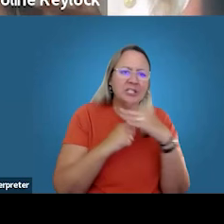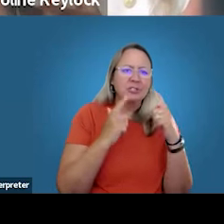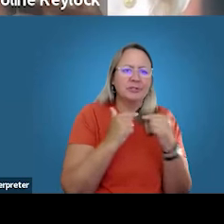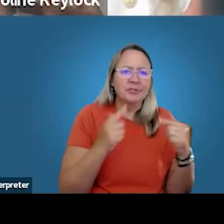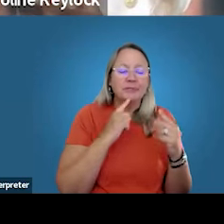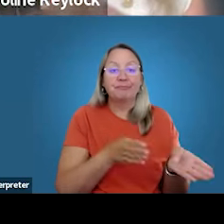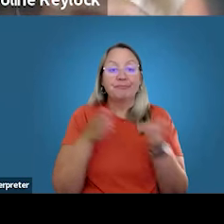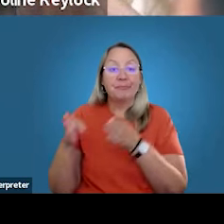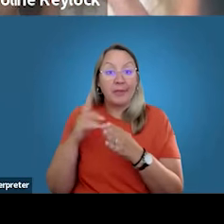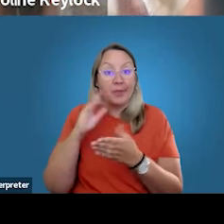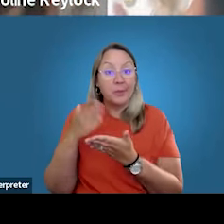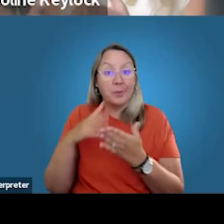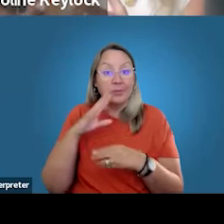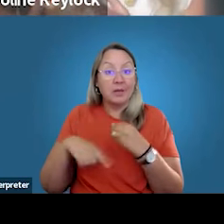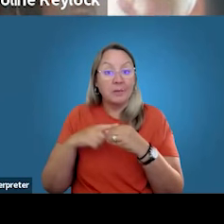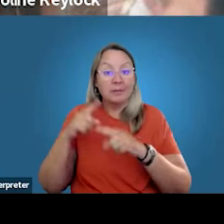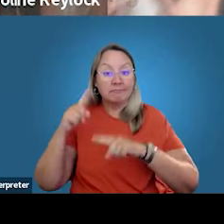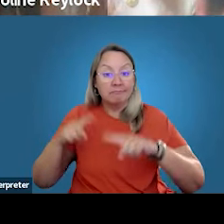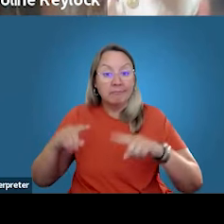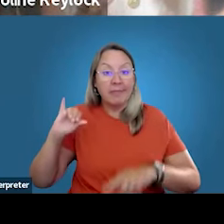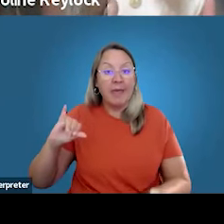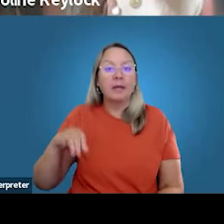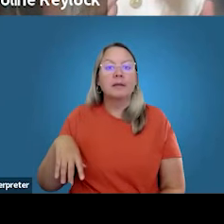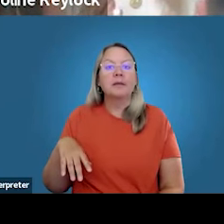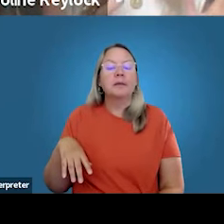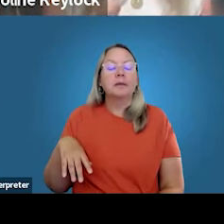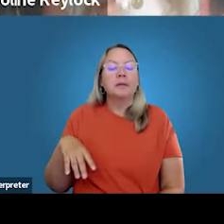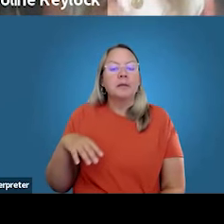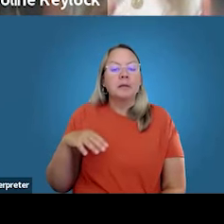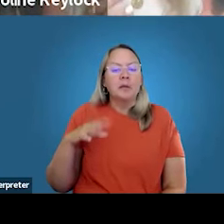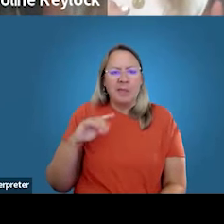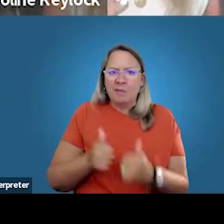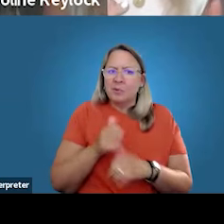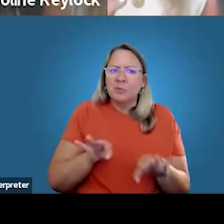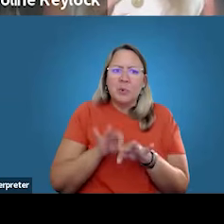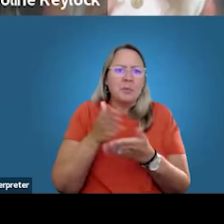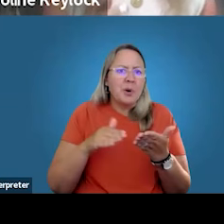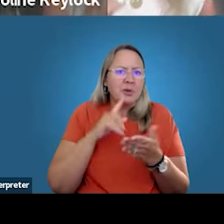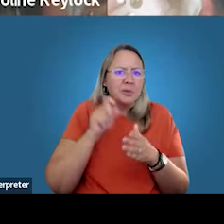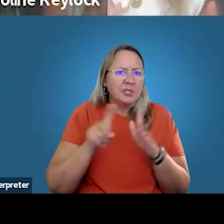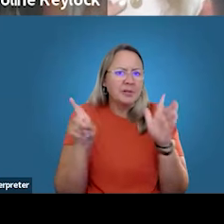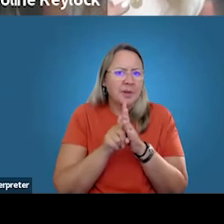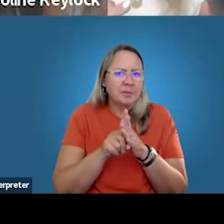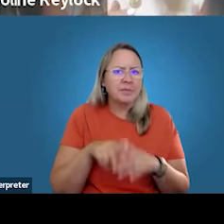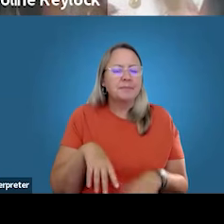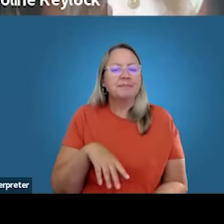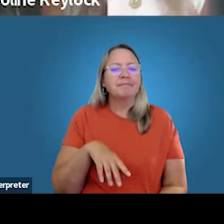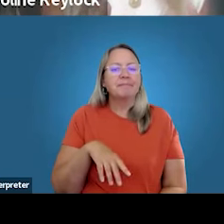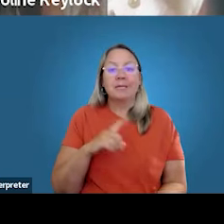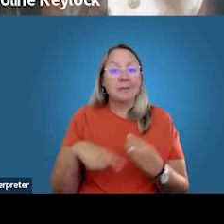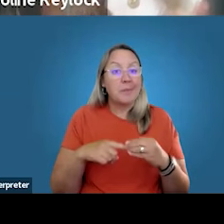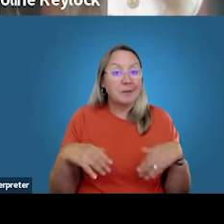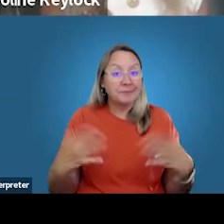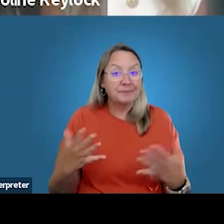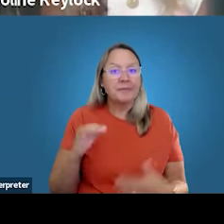and the other half of our time working with all kinds of clients. But in your space, one of the most important questions that we grapple with is, why